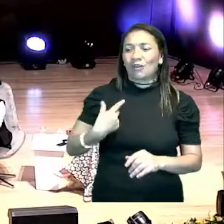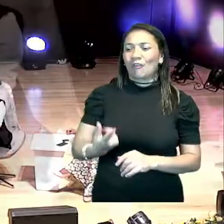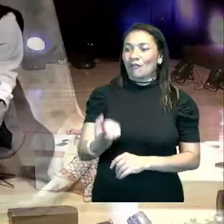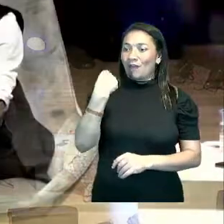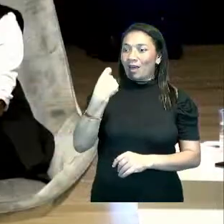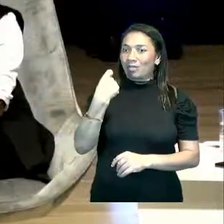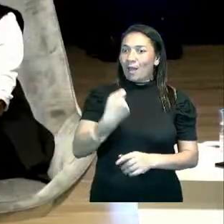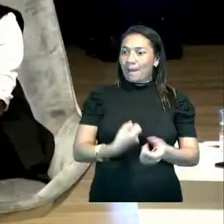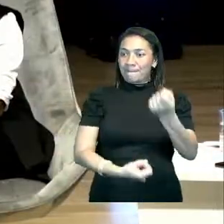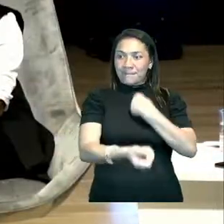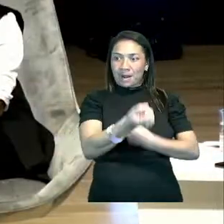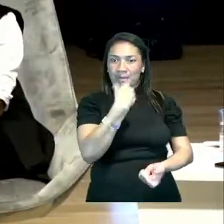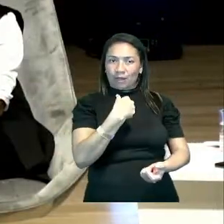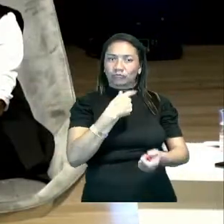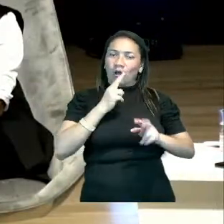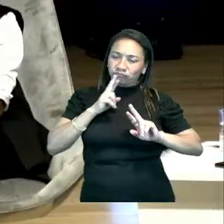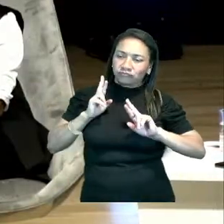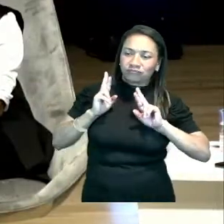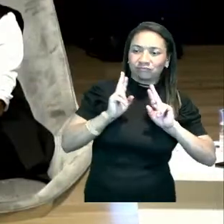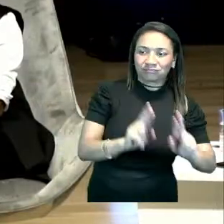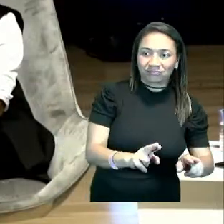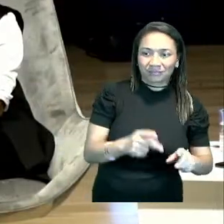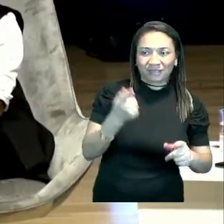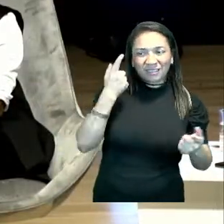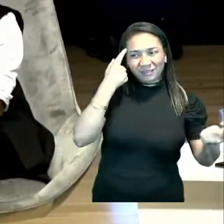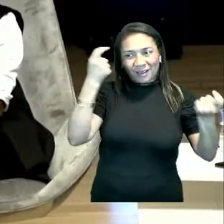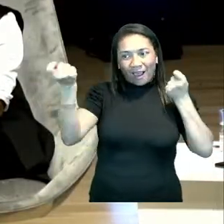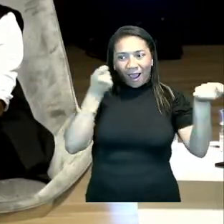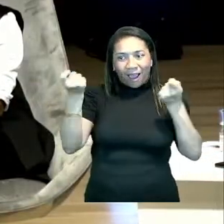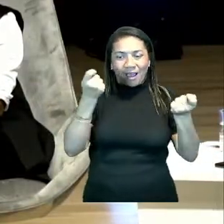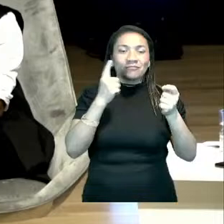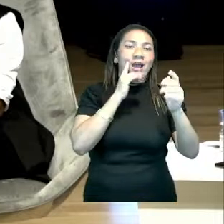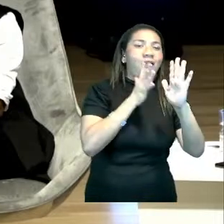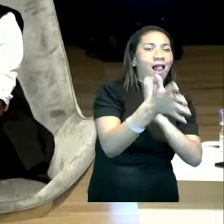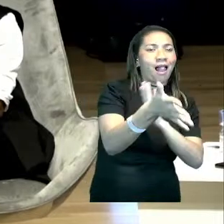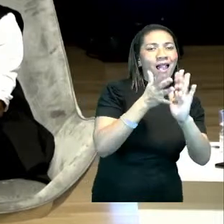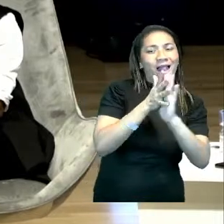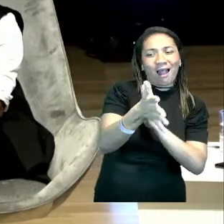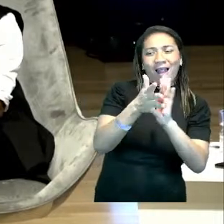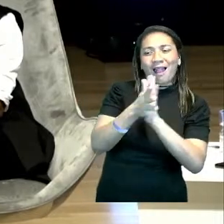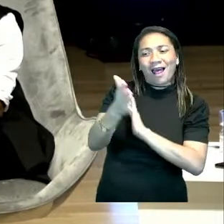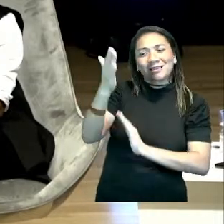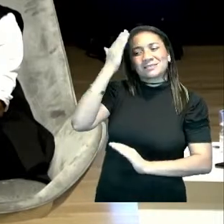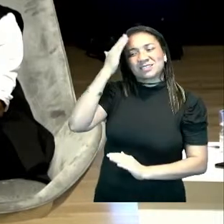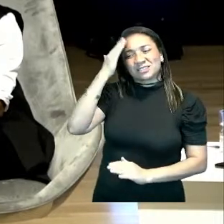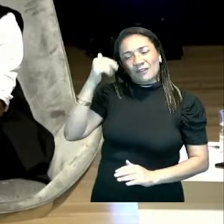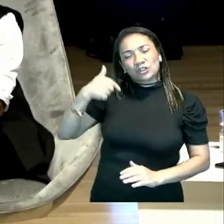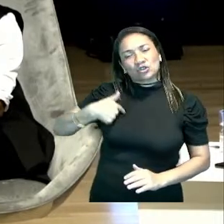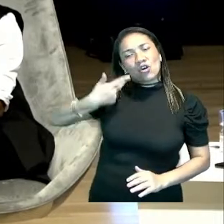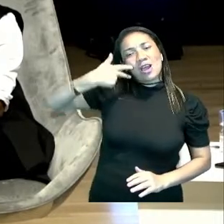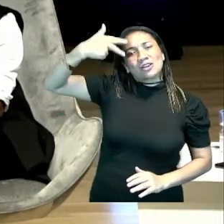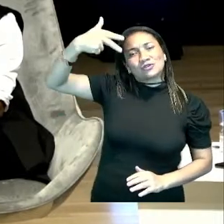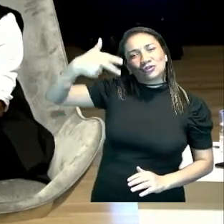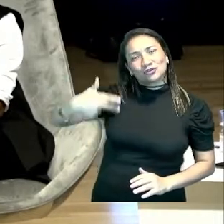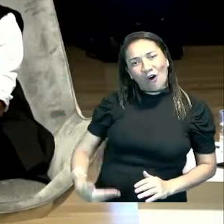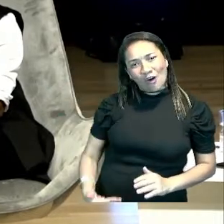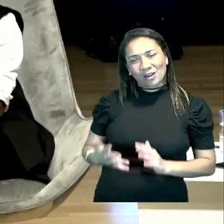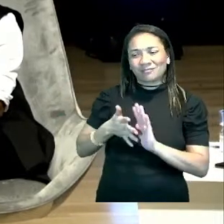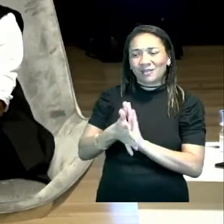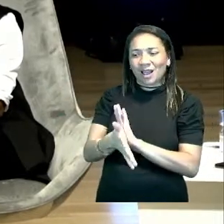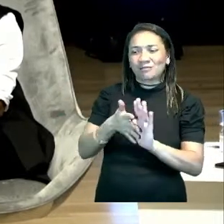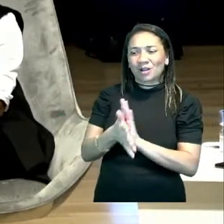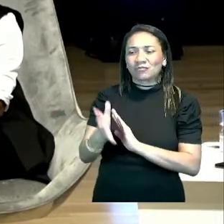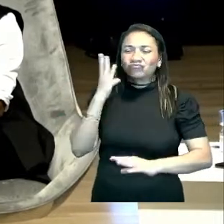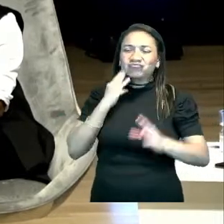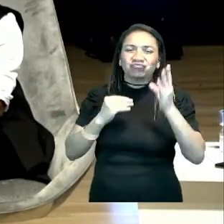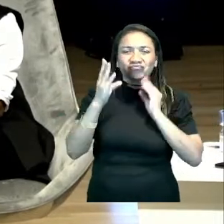not being told, to answer your question, my strategy was tell others about things that were not being heard, that were not being shown,